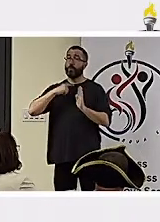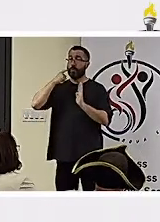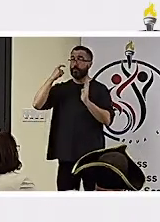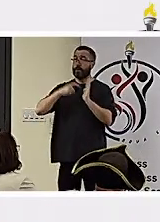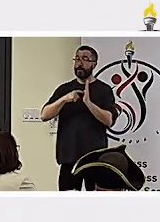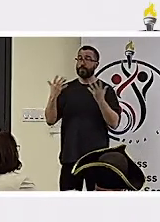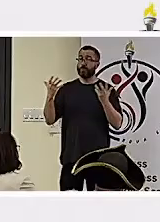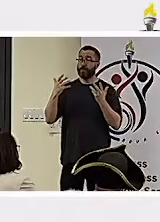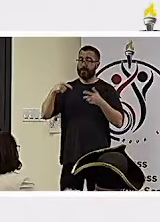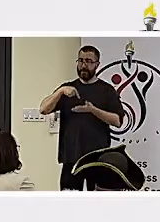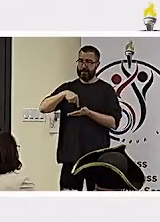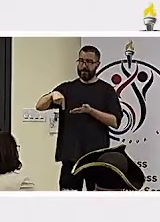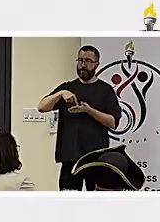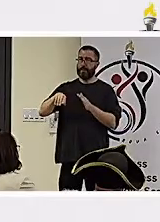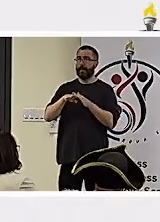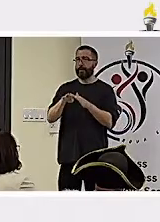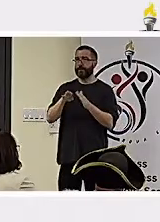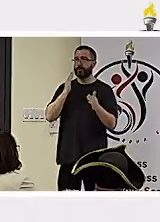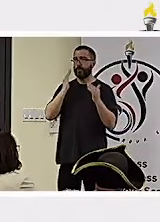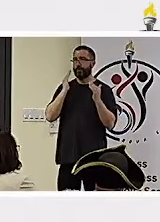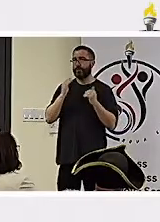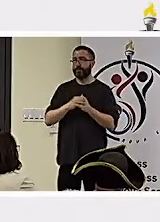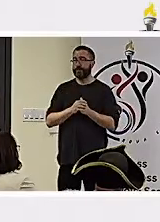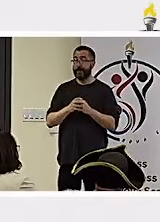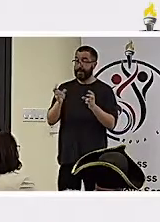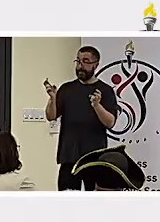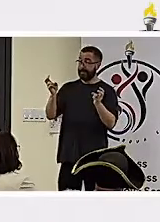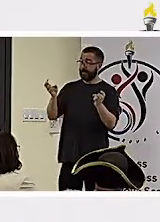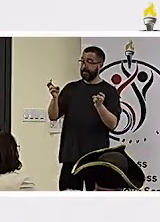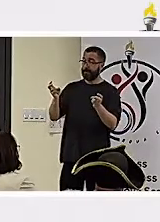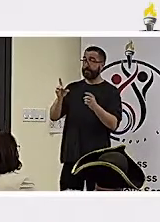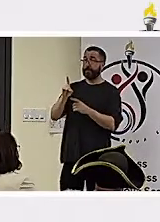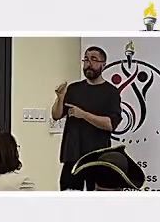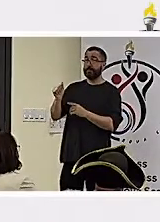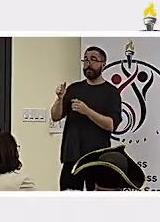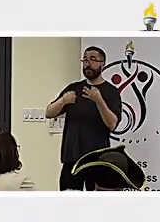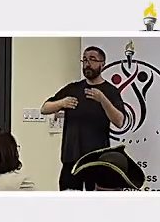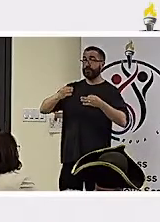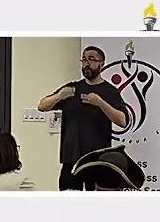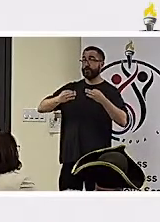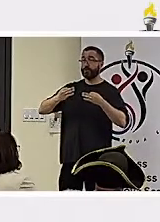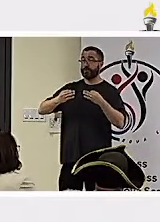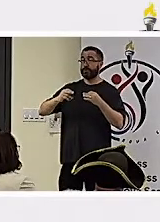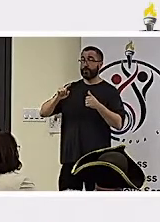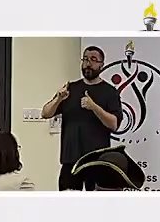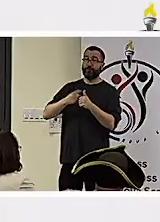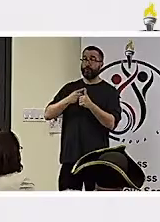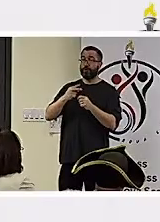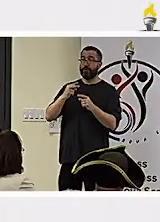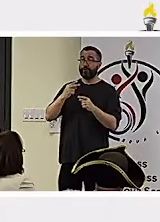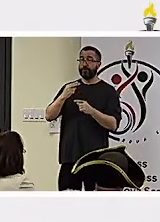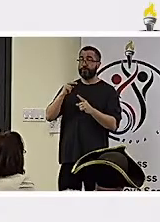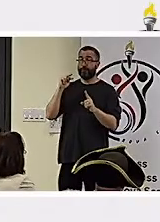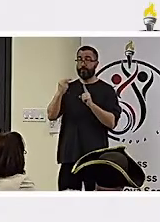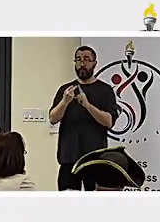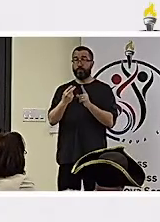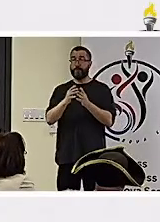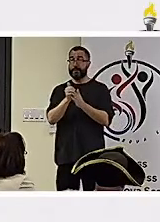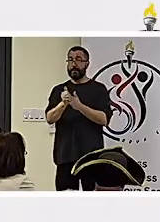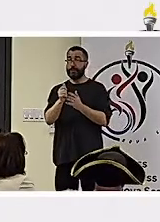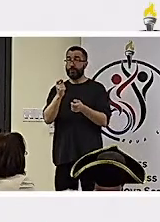Access Awareness Week. This year's theme, Disability Justice, First Voice Leading Change for Collective